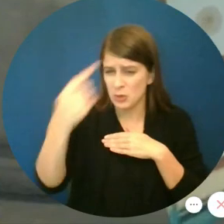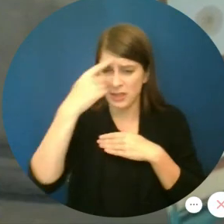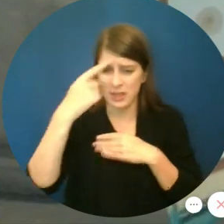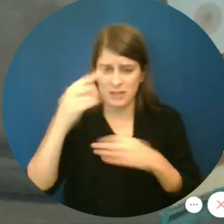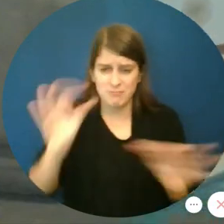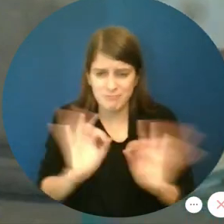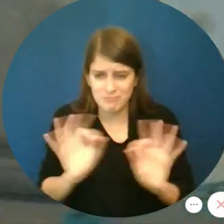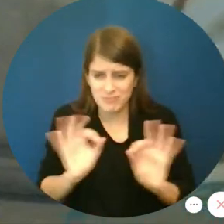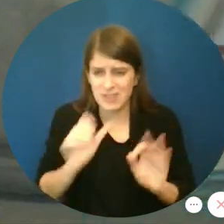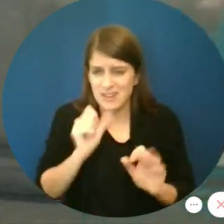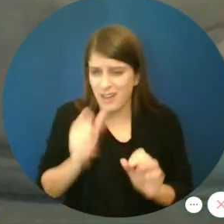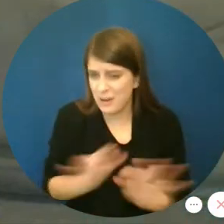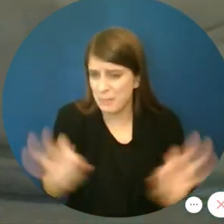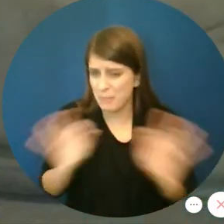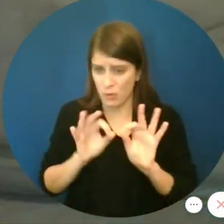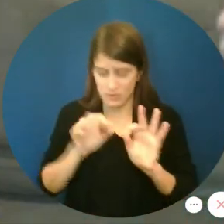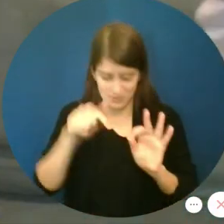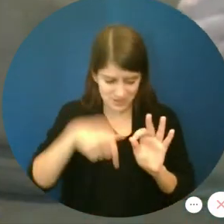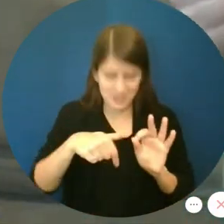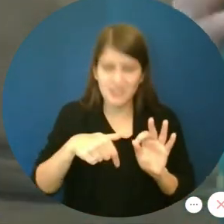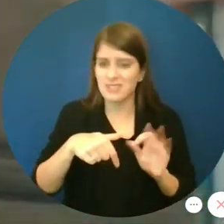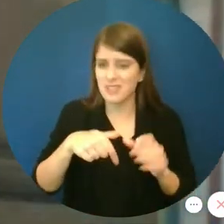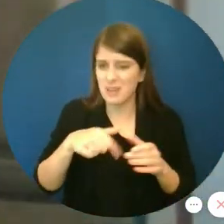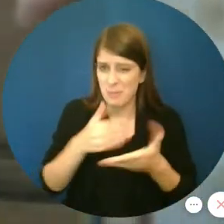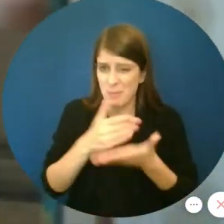important in generating new life.